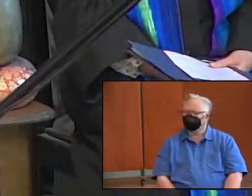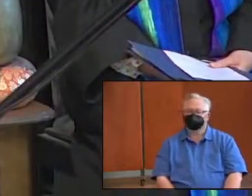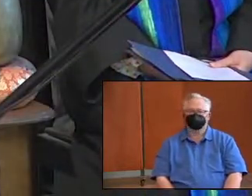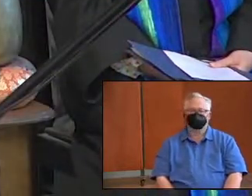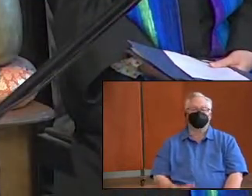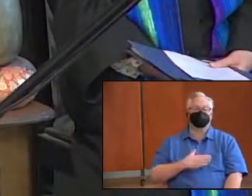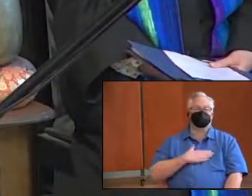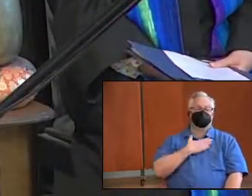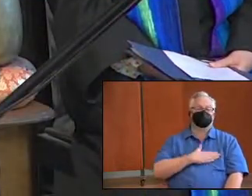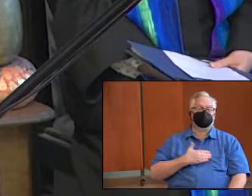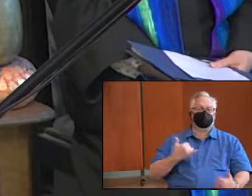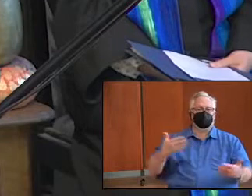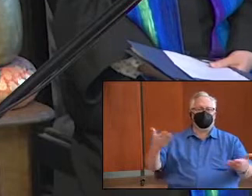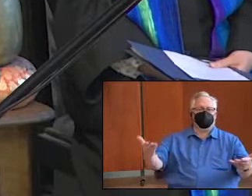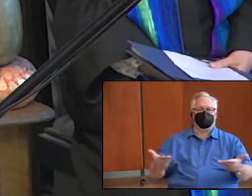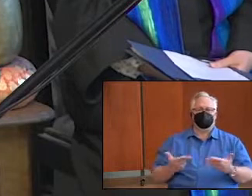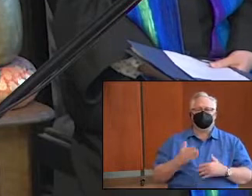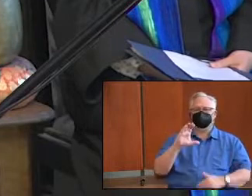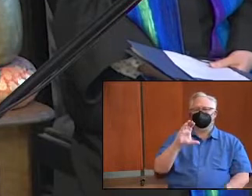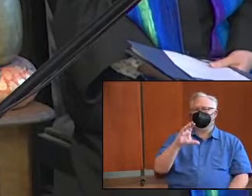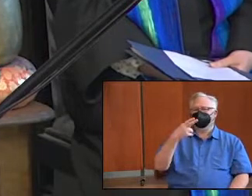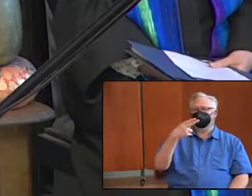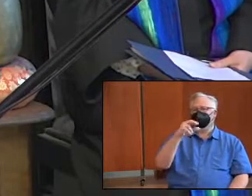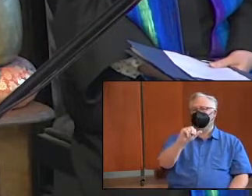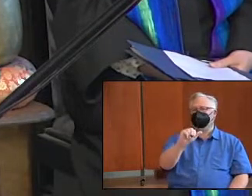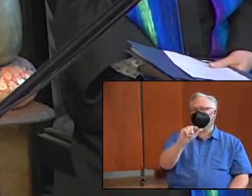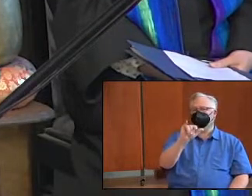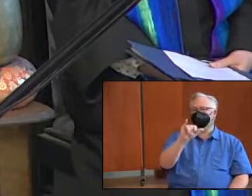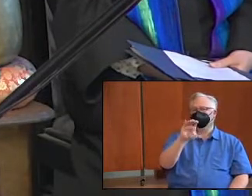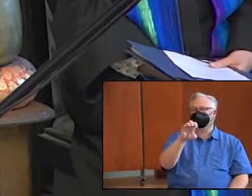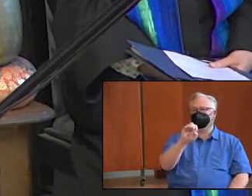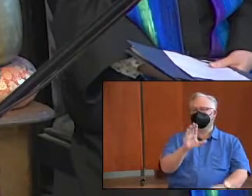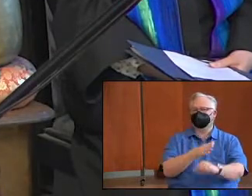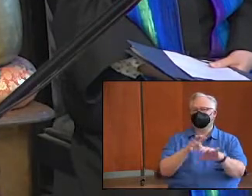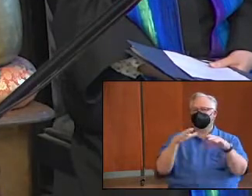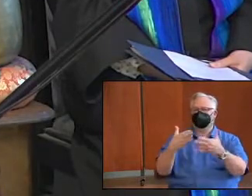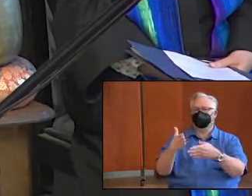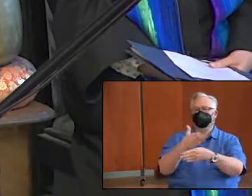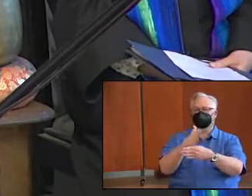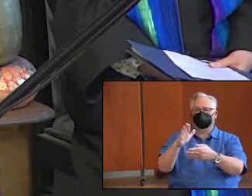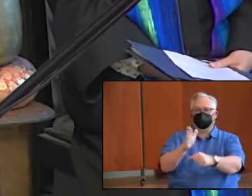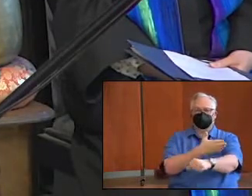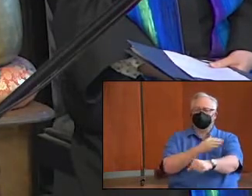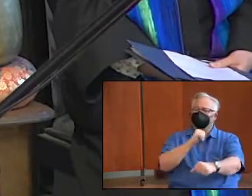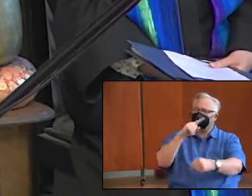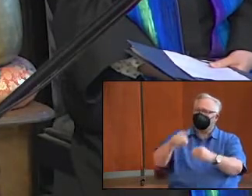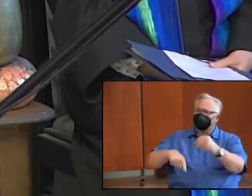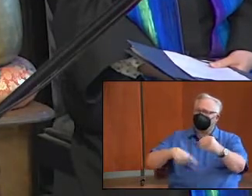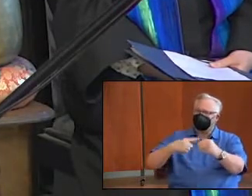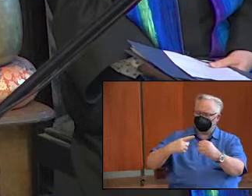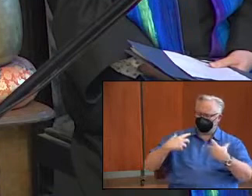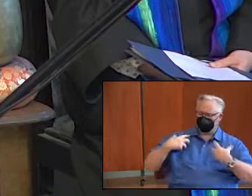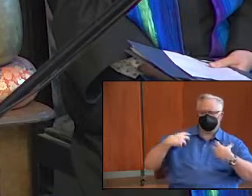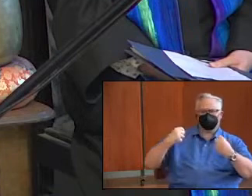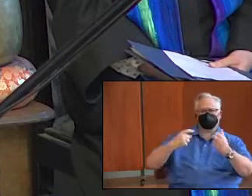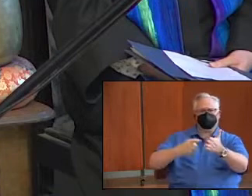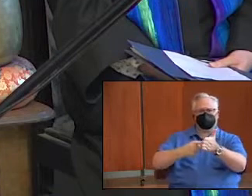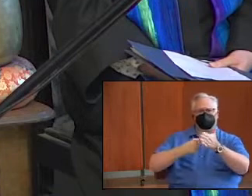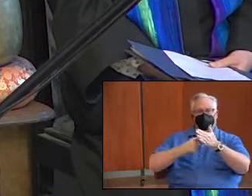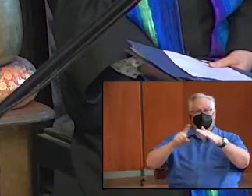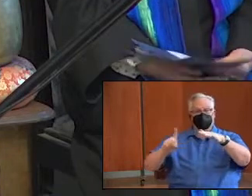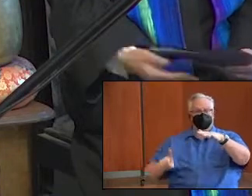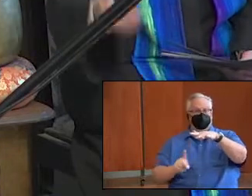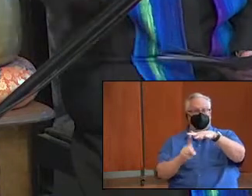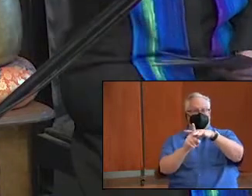It's my pleasure now to invite the Chalice Choir up to share with us a song, not about the courage it takes to show up